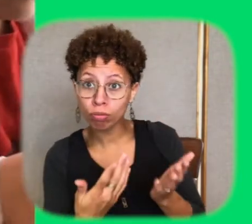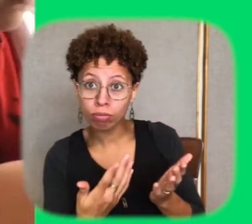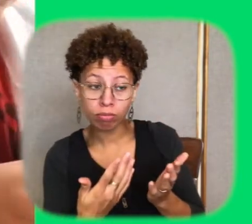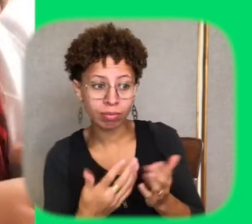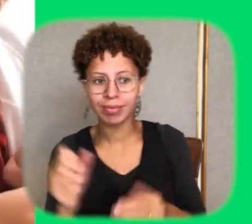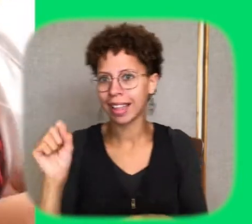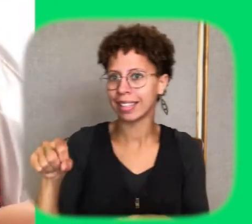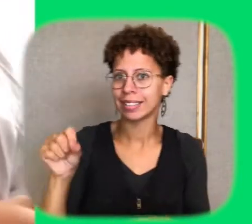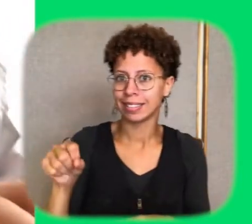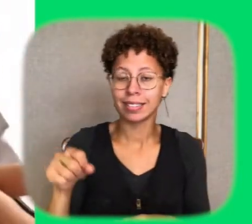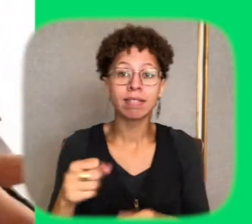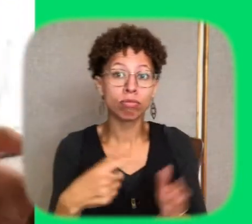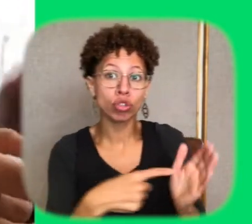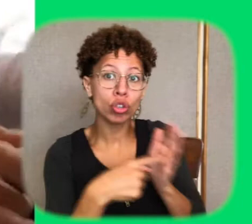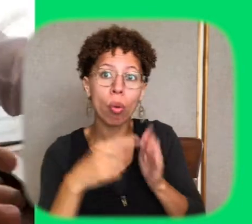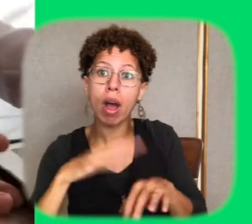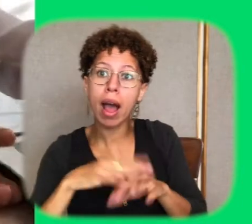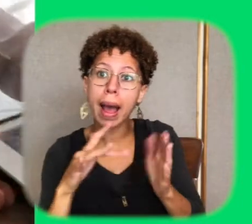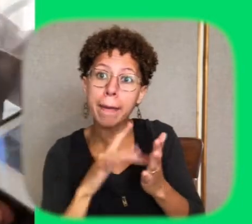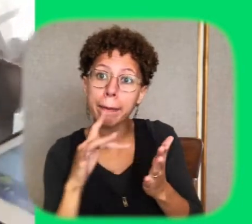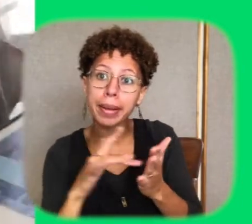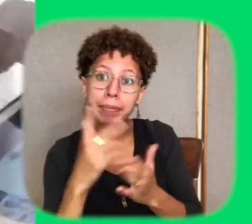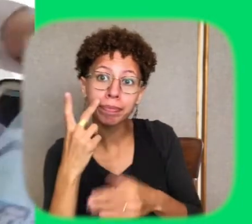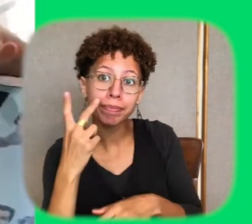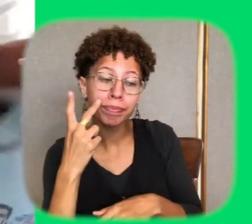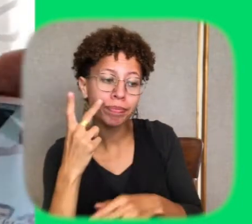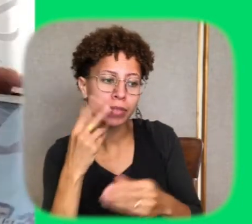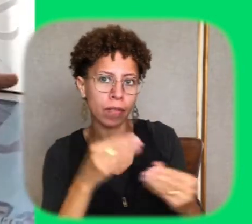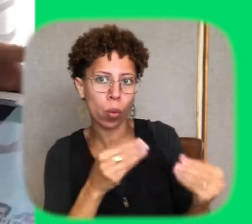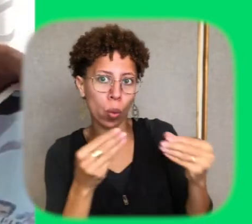iPad? Yeah. Okay, you have to hold it up.